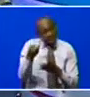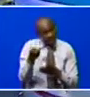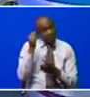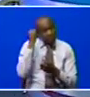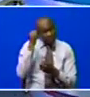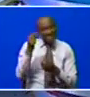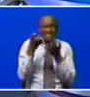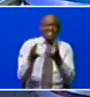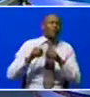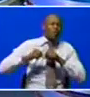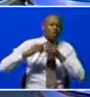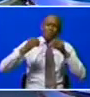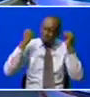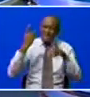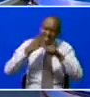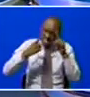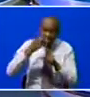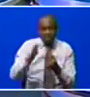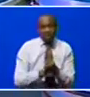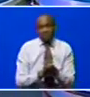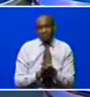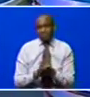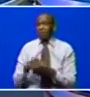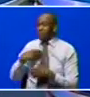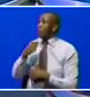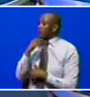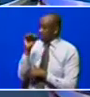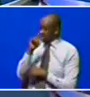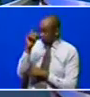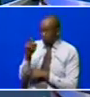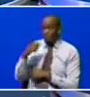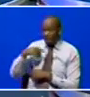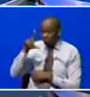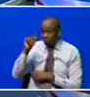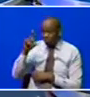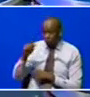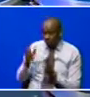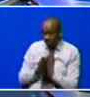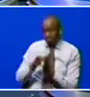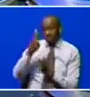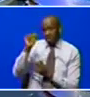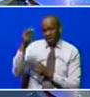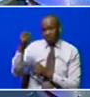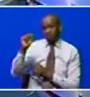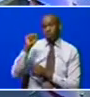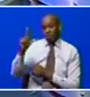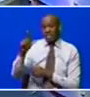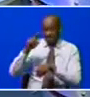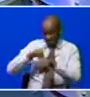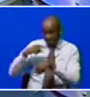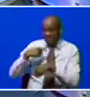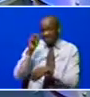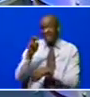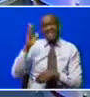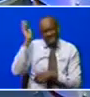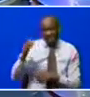for so many years begs those kinds of questions. All right. Let me just ask this one. There's a tweet here from Miss Rachel. She says, looking forward to never